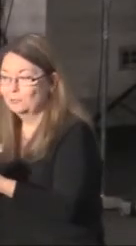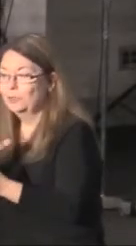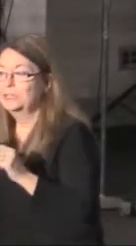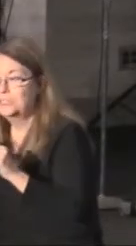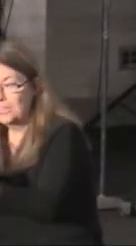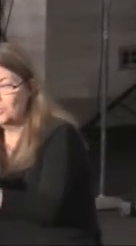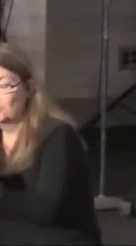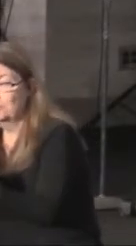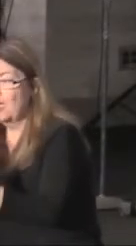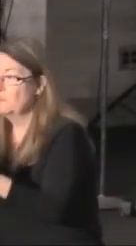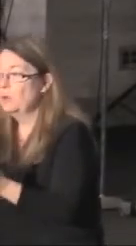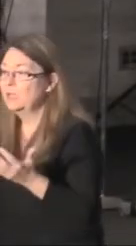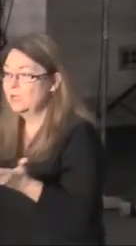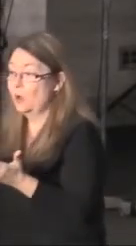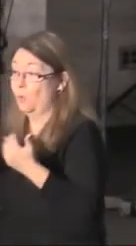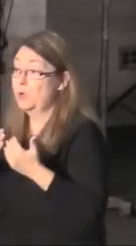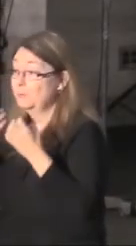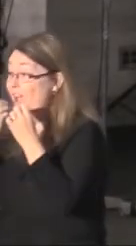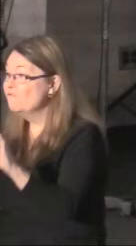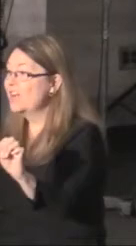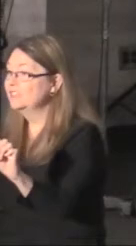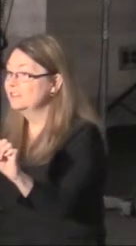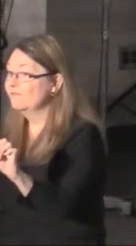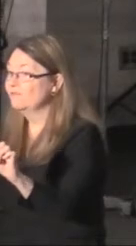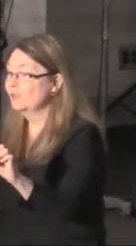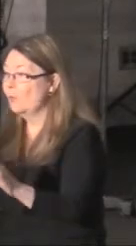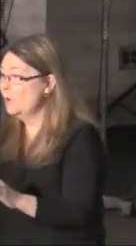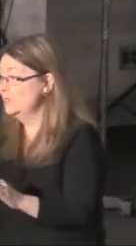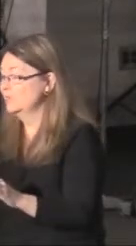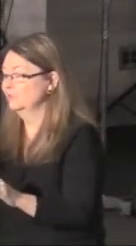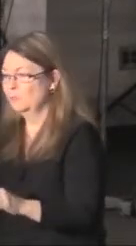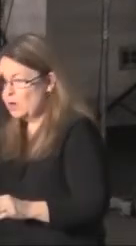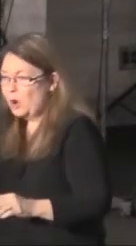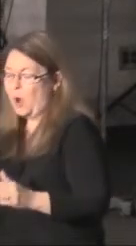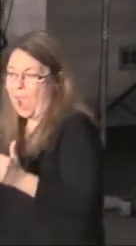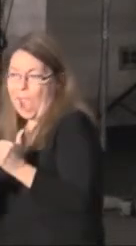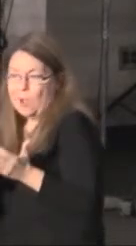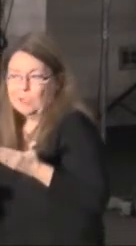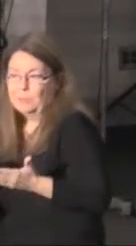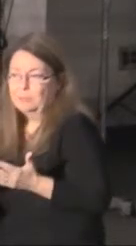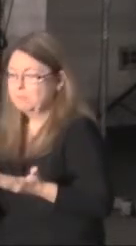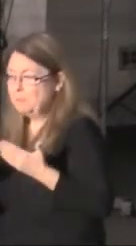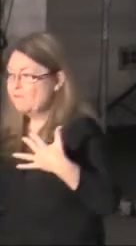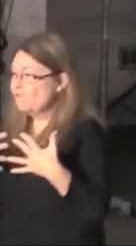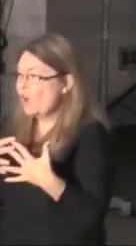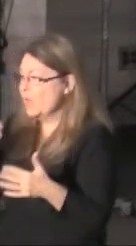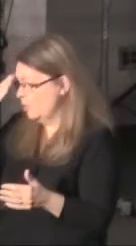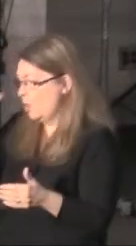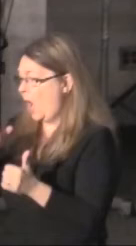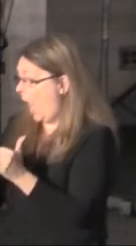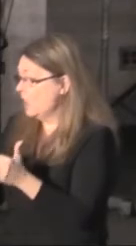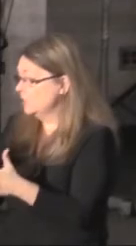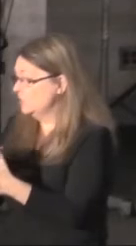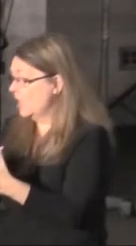an effective witness for Jesus. We might be afraid of it. We might not know how to properly accomplish that. We might really not know anything about sharing the